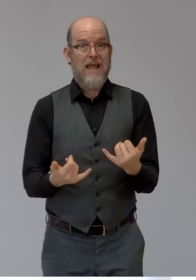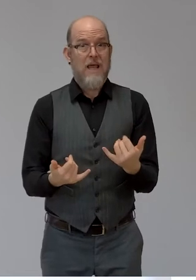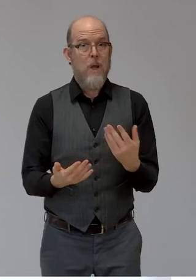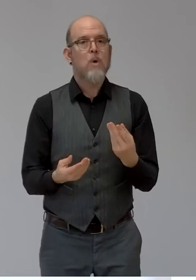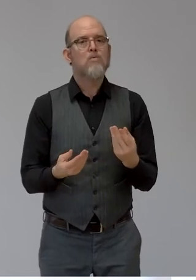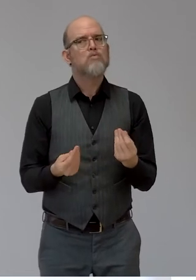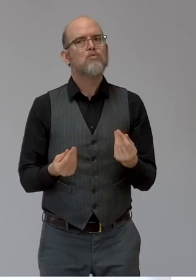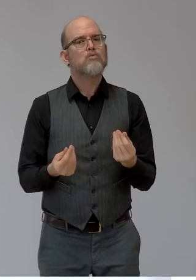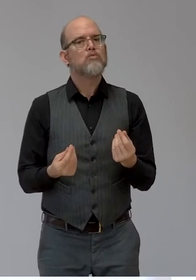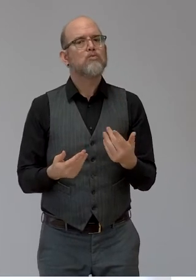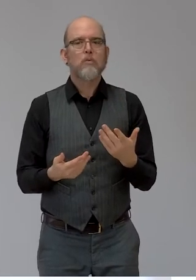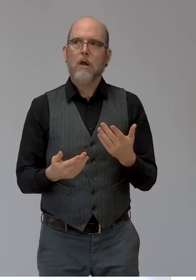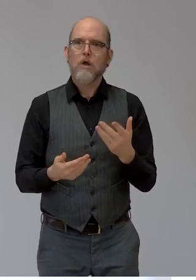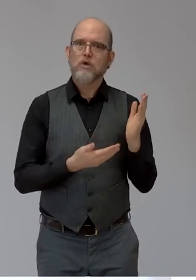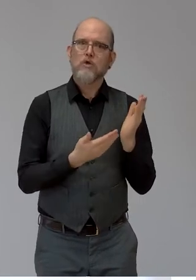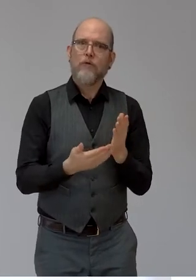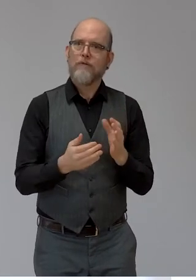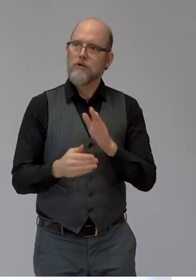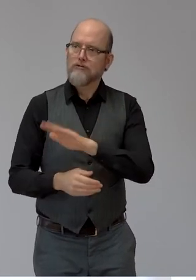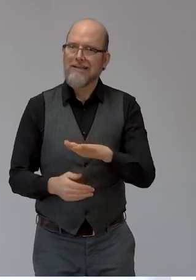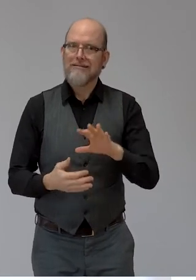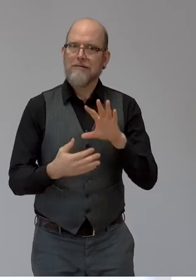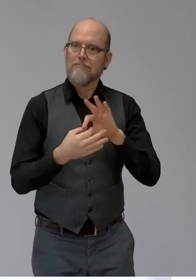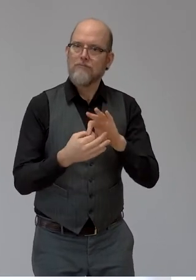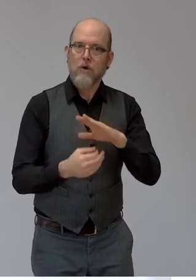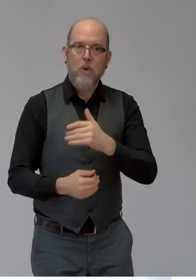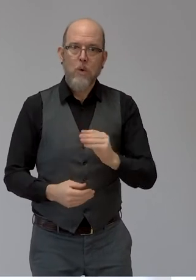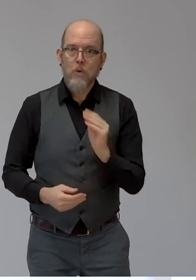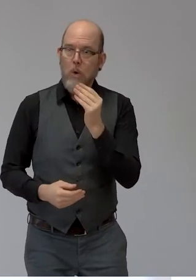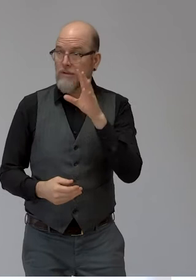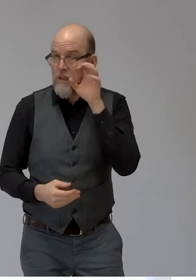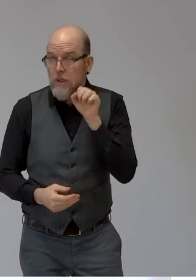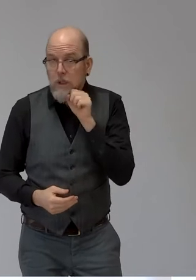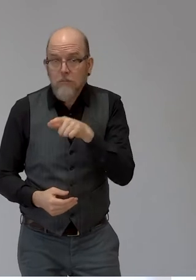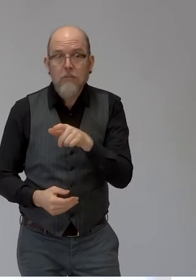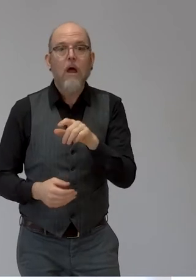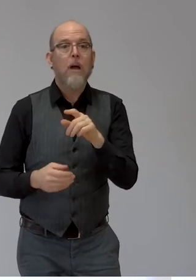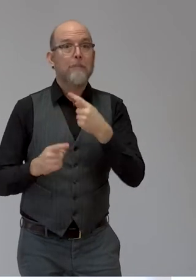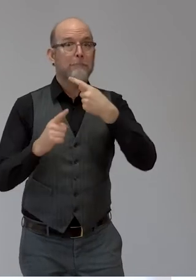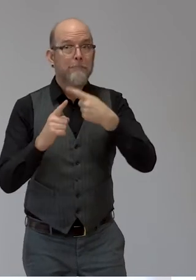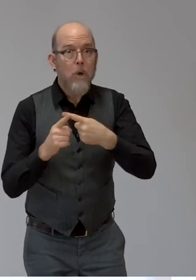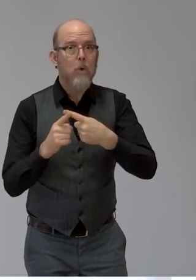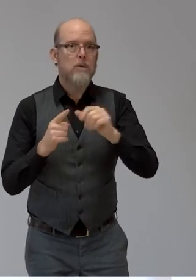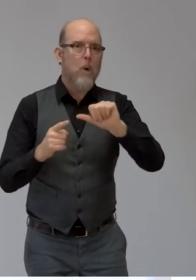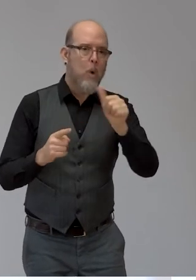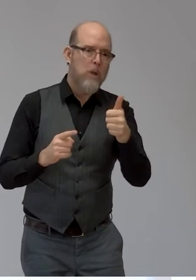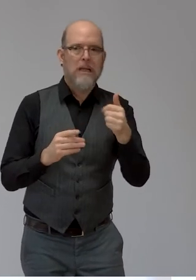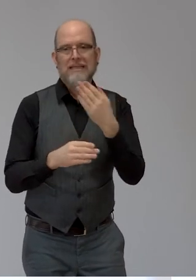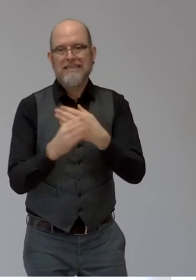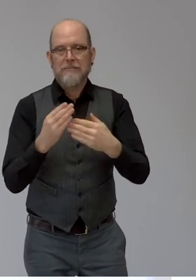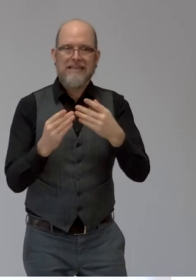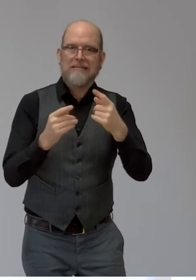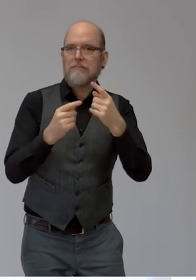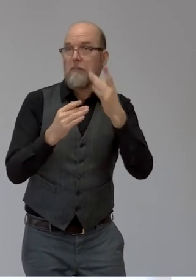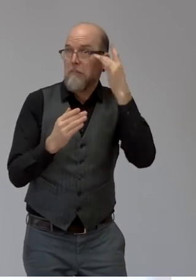services not only to children and youth with Down syndrome, but with other types of intellectual disabilities. And the magic also